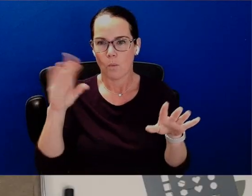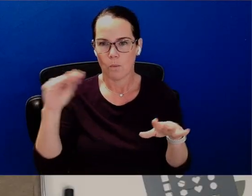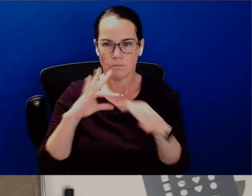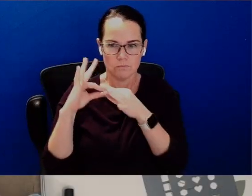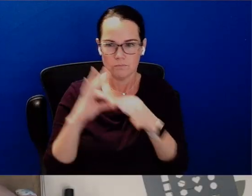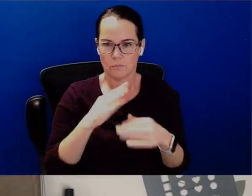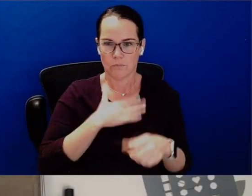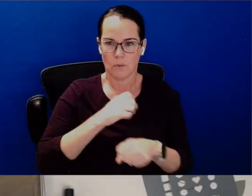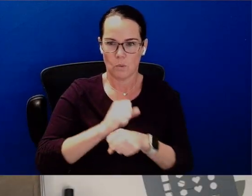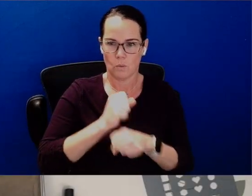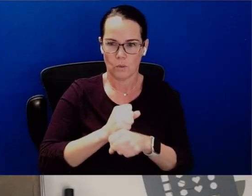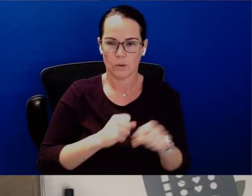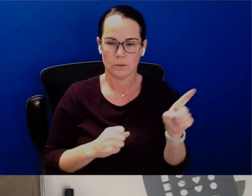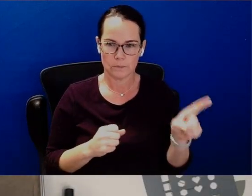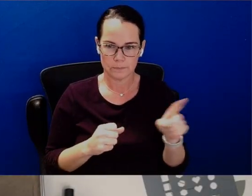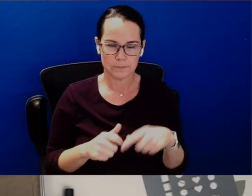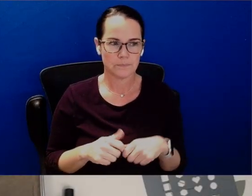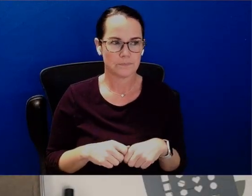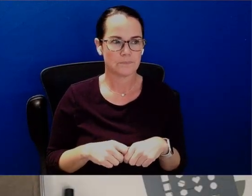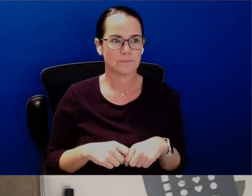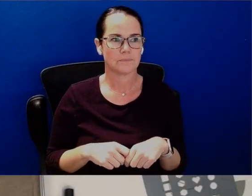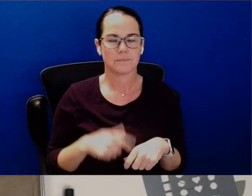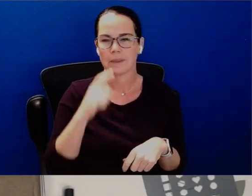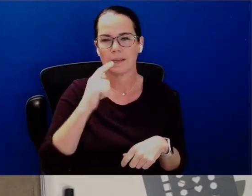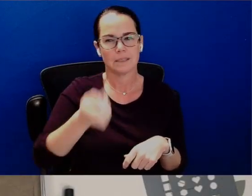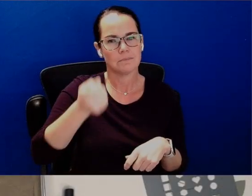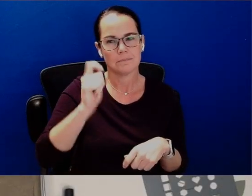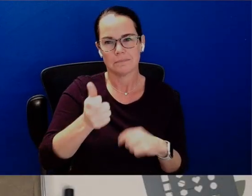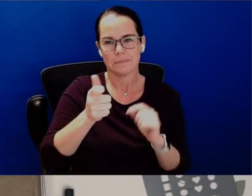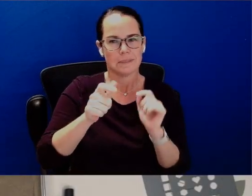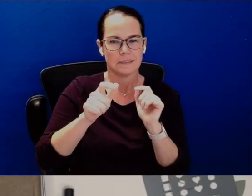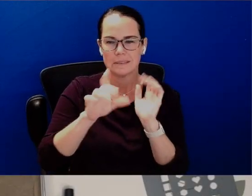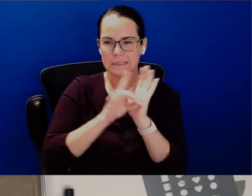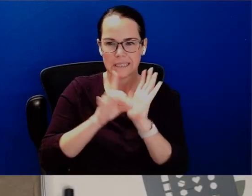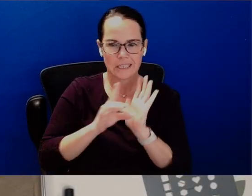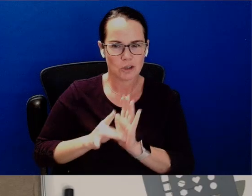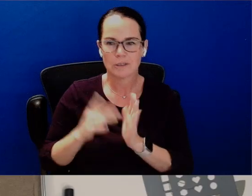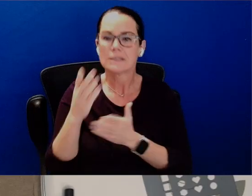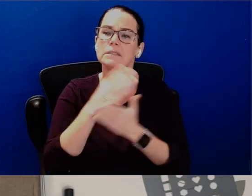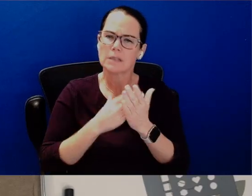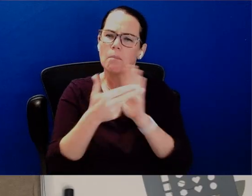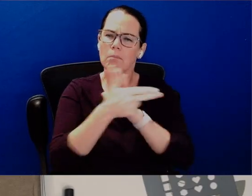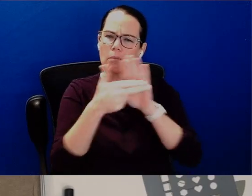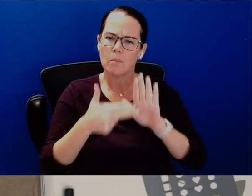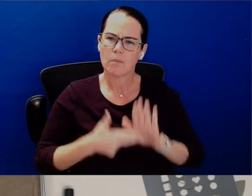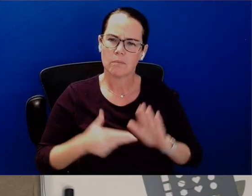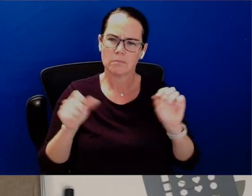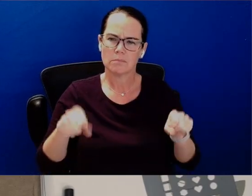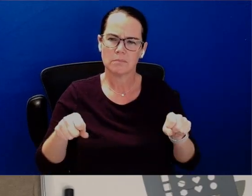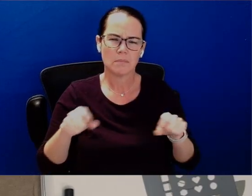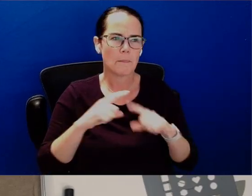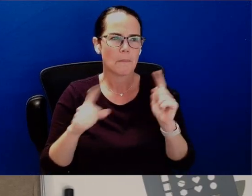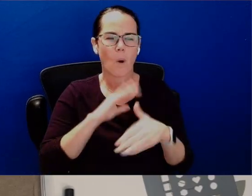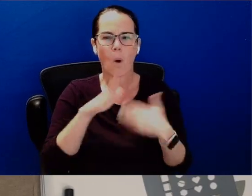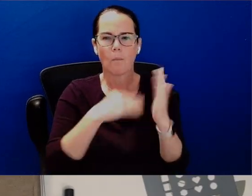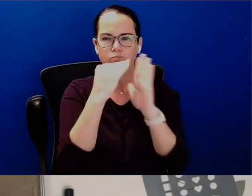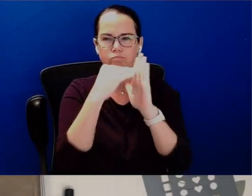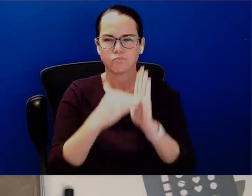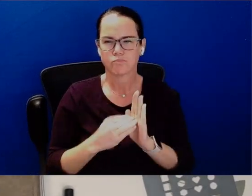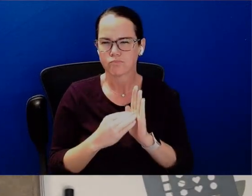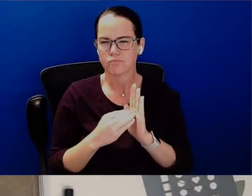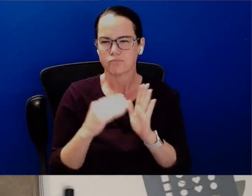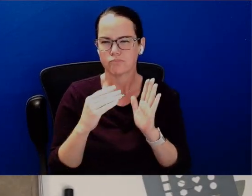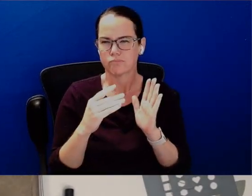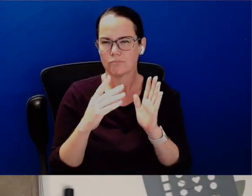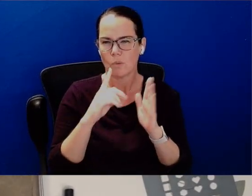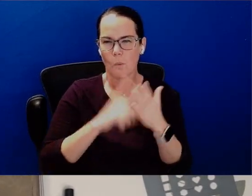for work. So it's minimal stickers, it's some washi, but it's all about documenting what happens